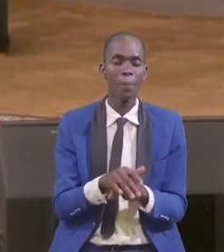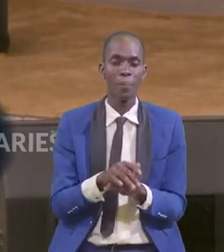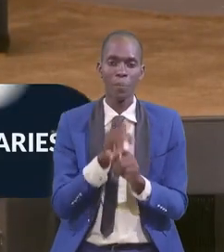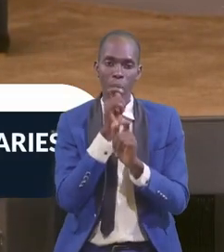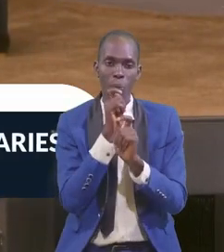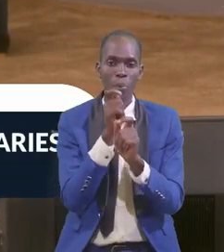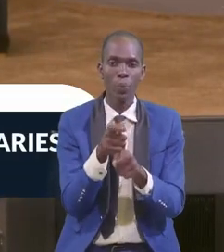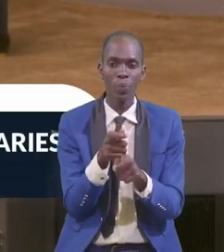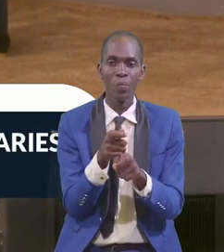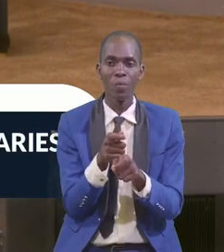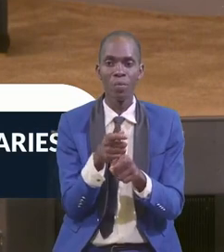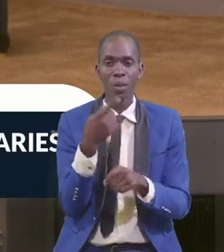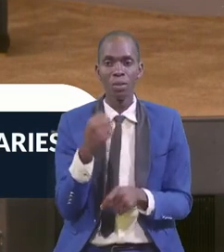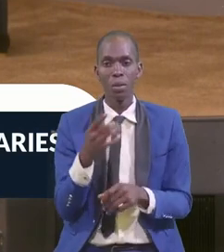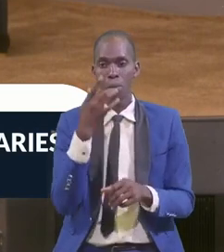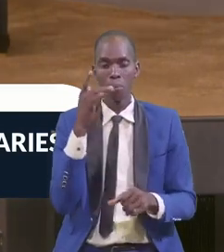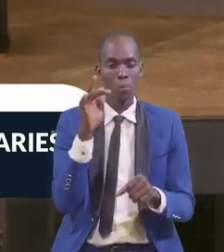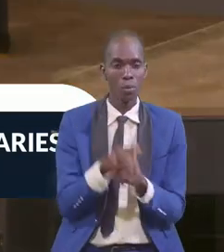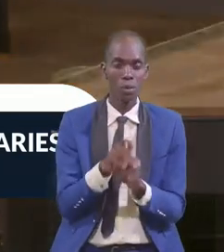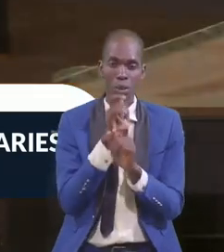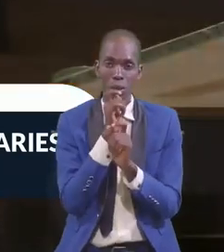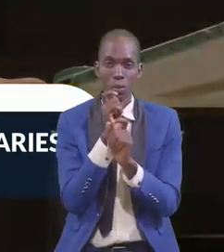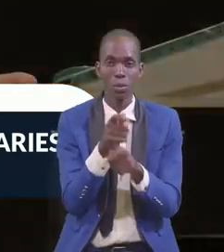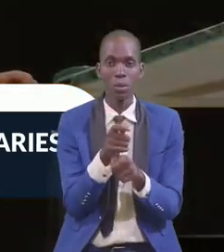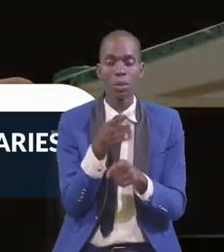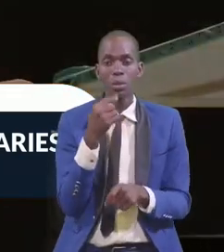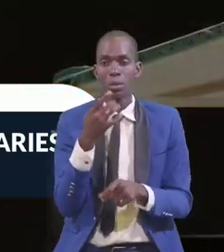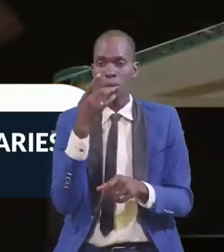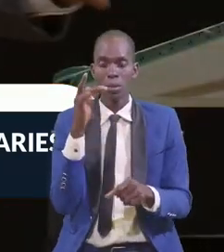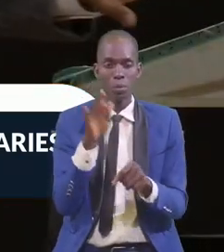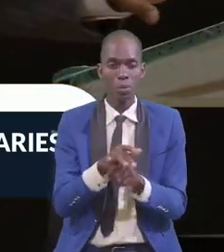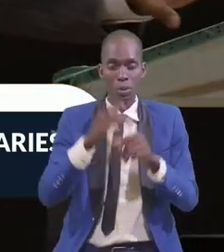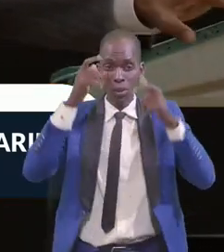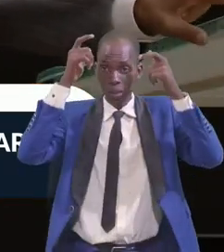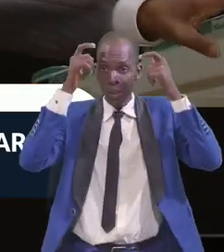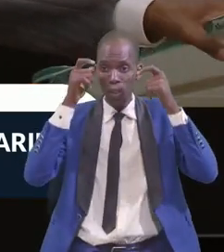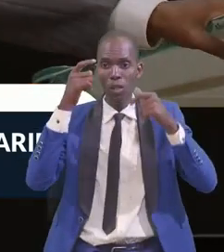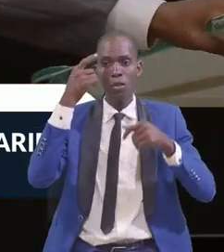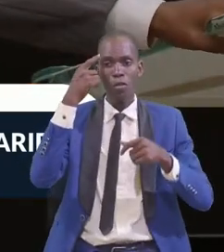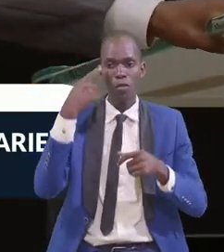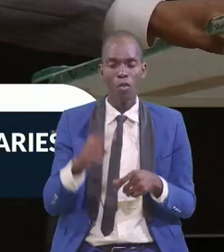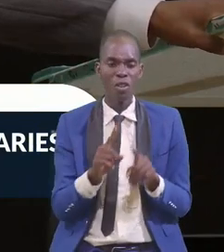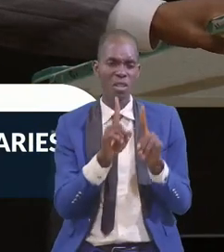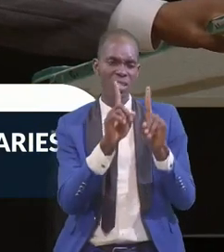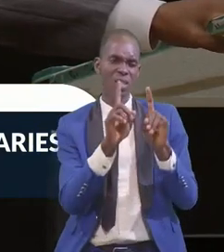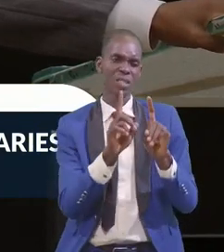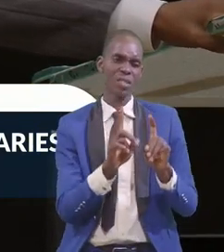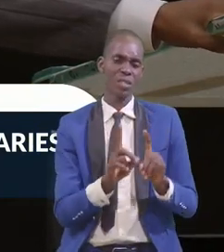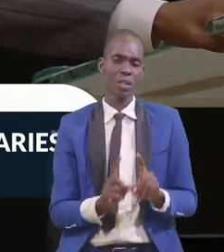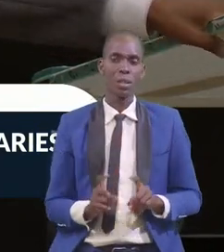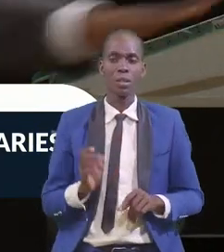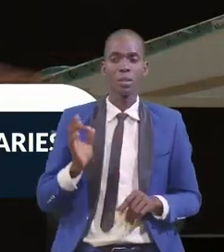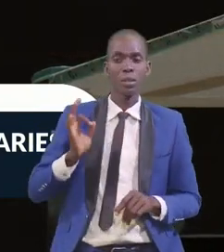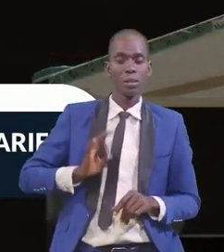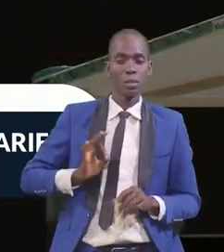prize, the promised reward, the promised crown for tried